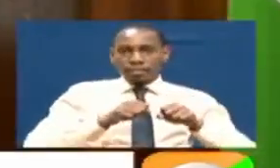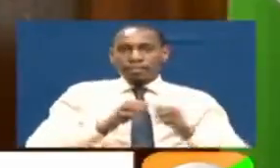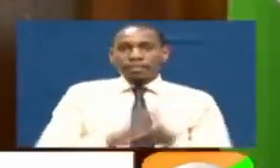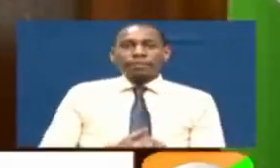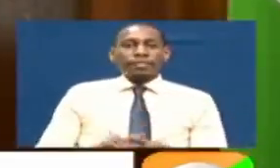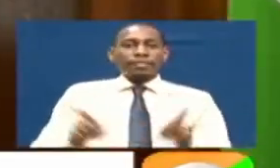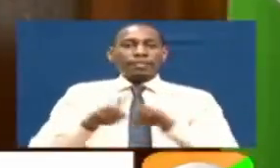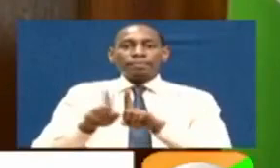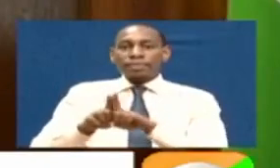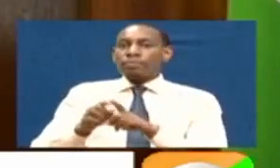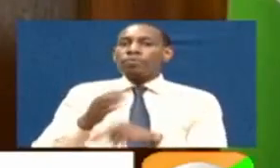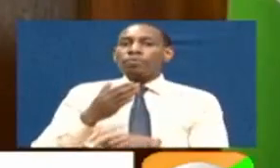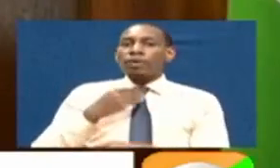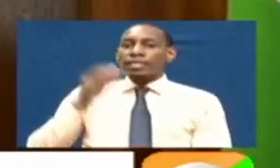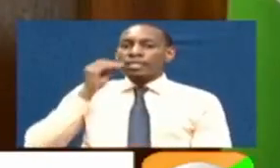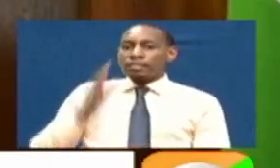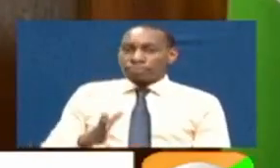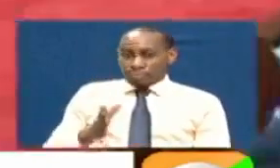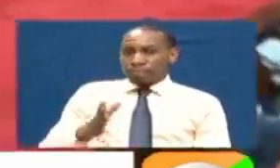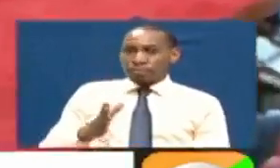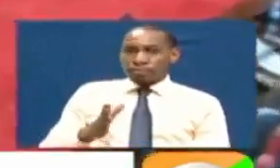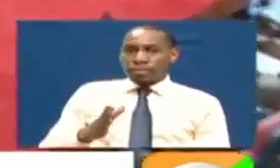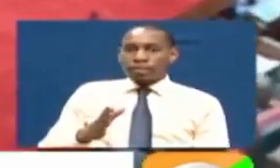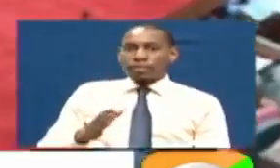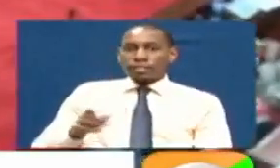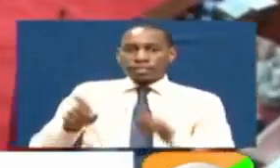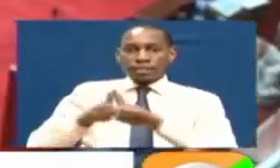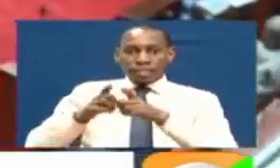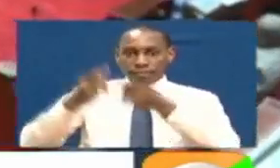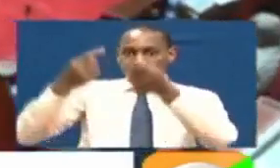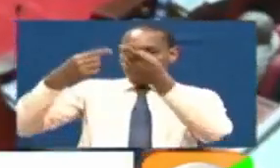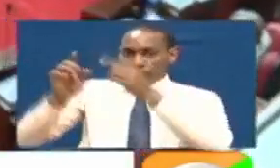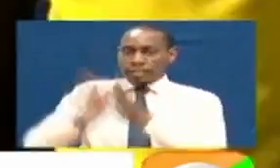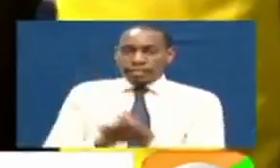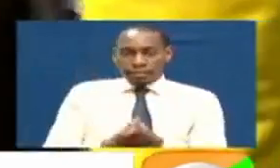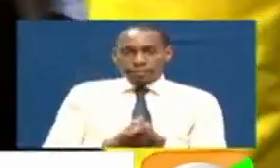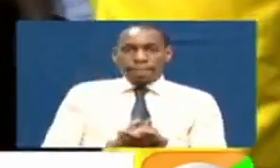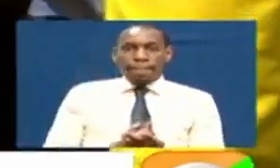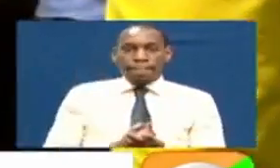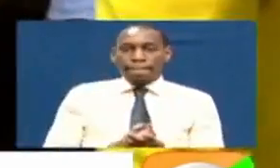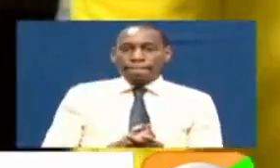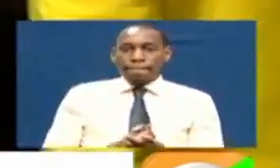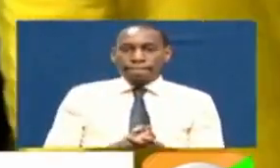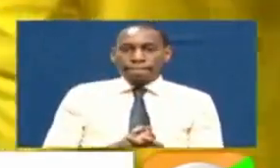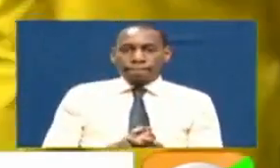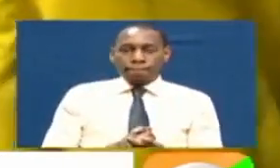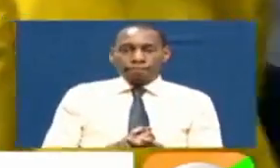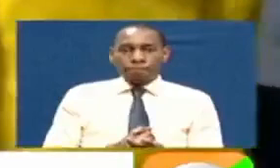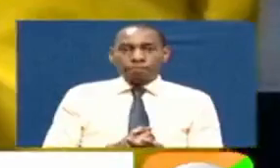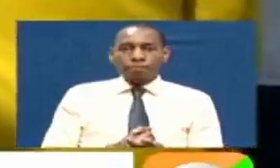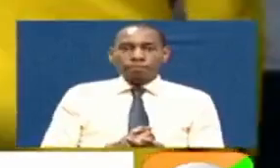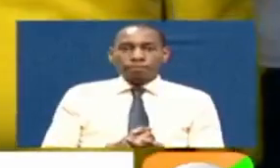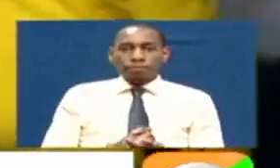He sought to unseat Speaker Beatrice Alachi, succeeding for the better part of a year.